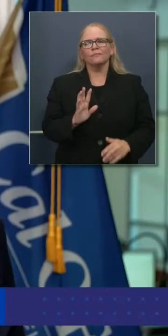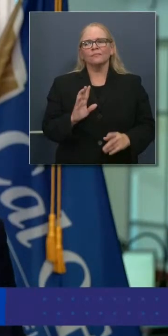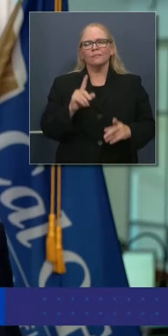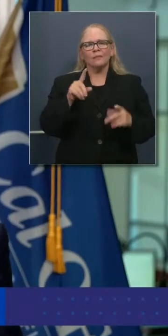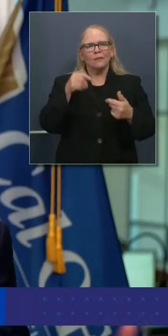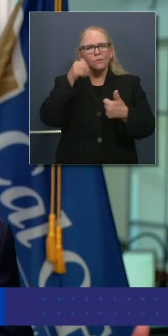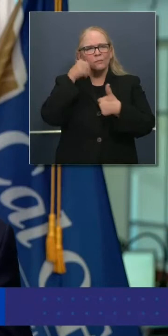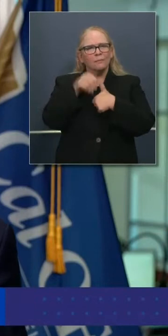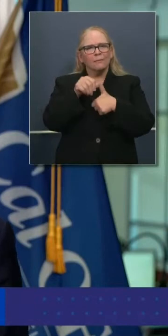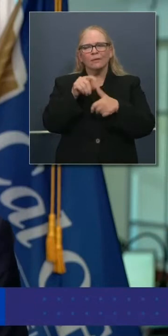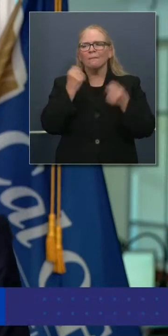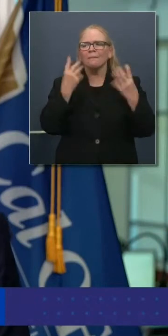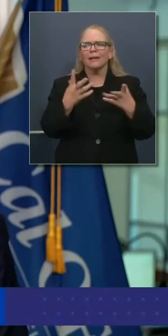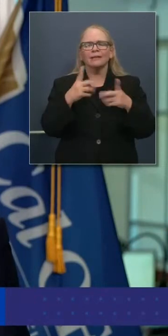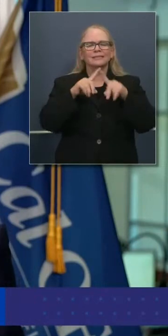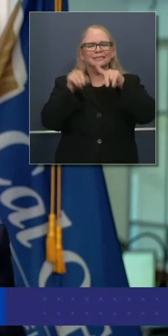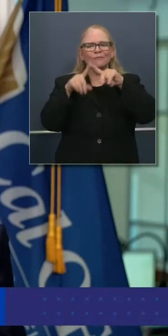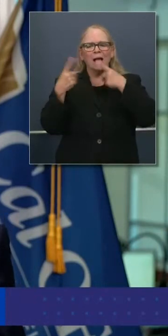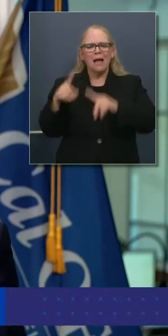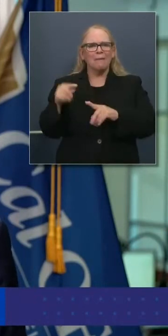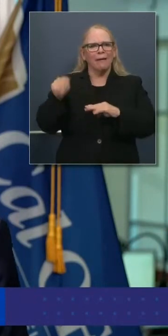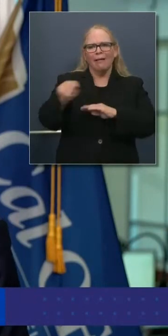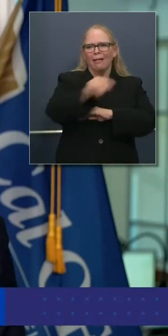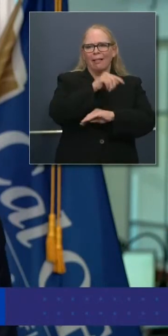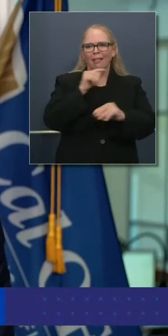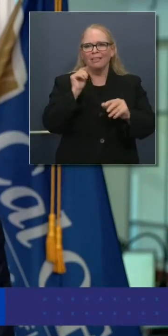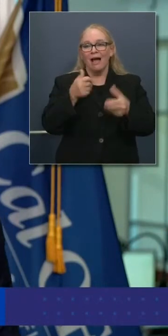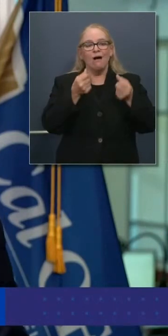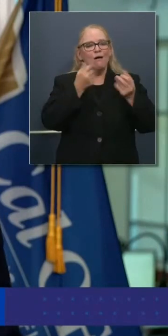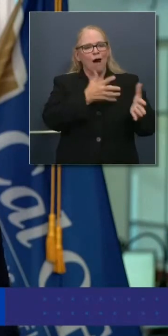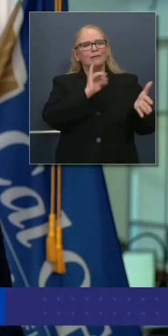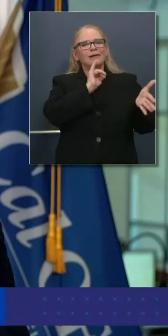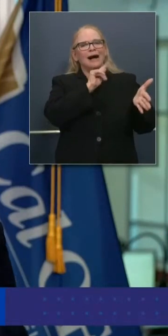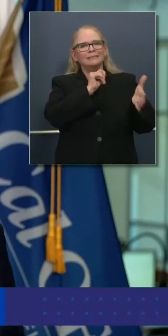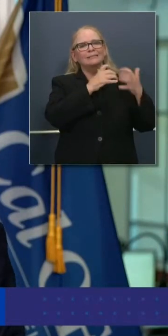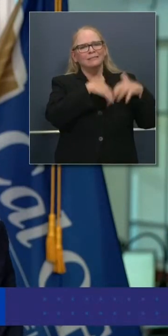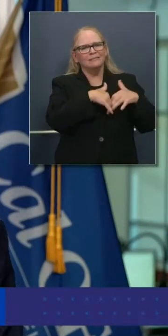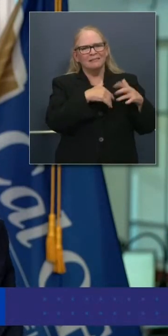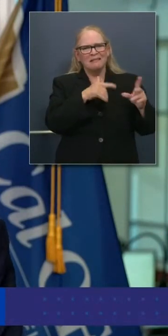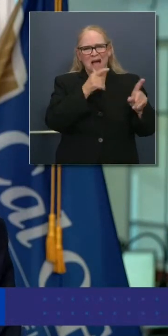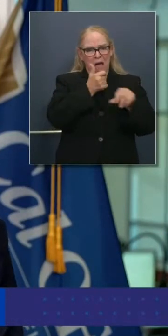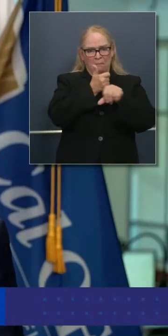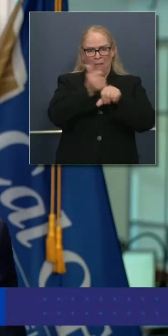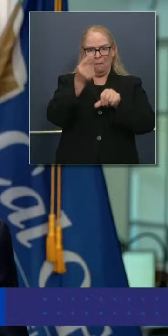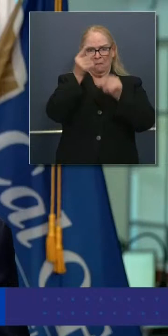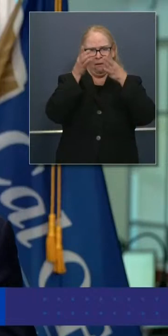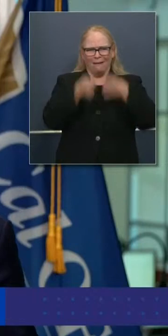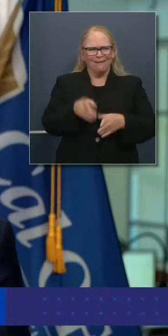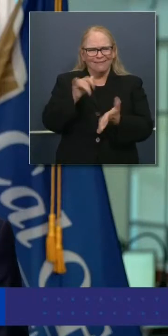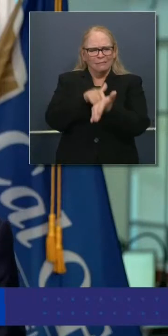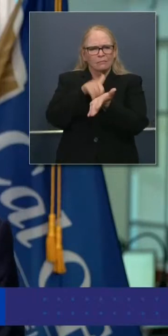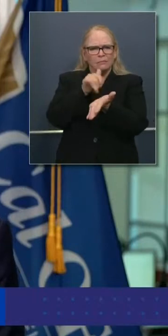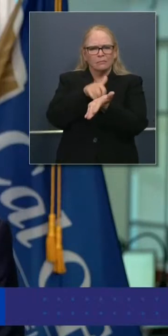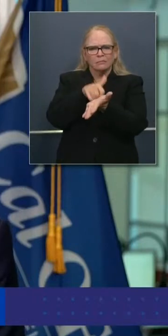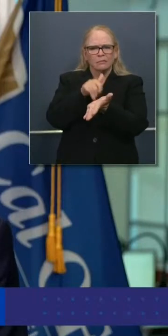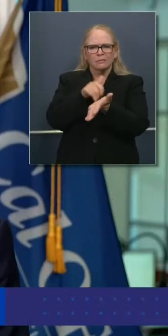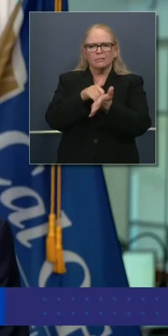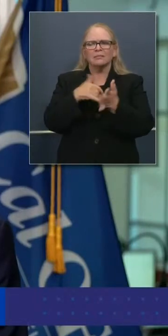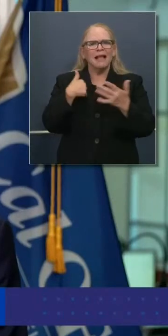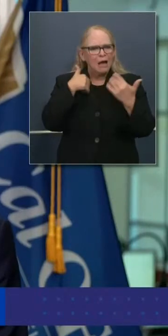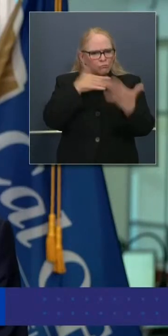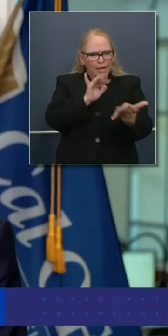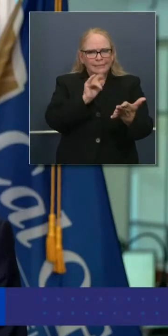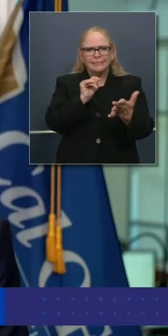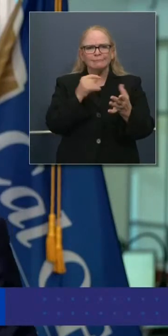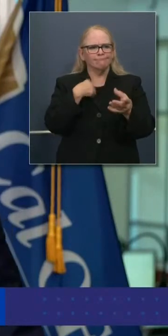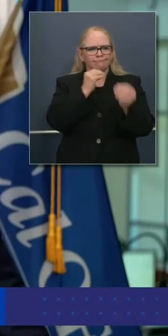of factors, servers, redundancies, issues that could have been addressed, weren't addressed, and decisions were made, and we're moving